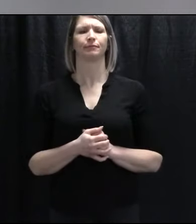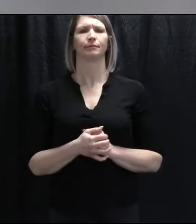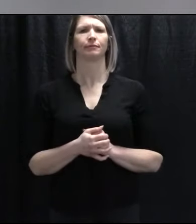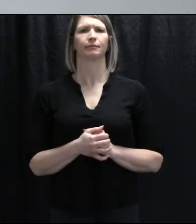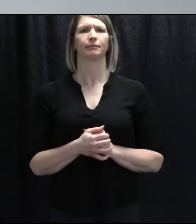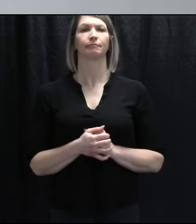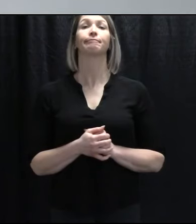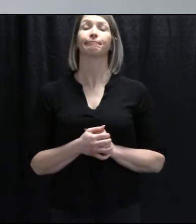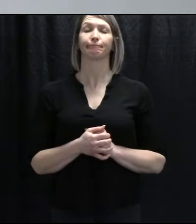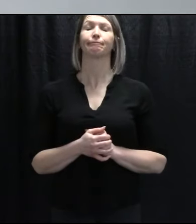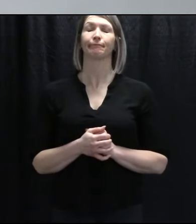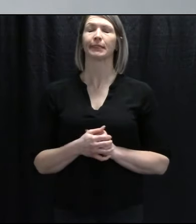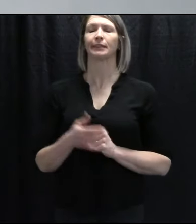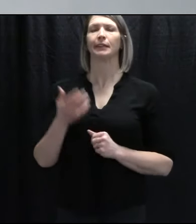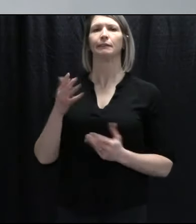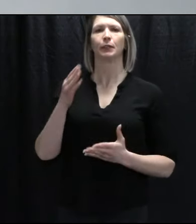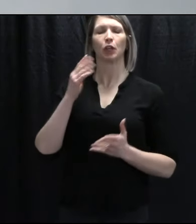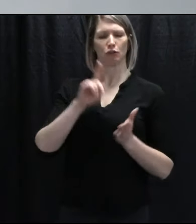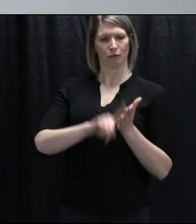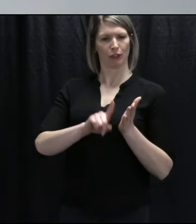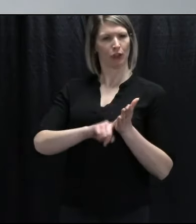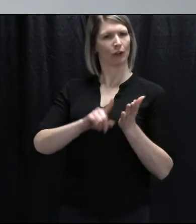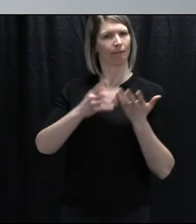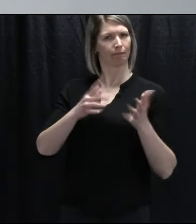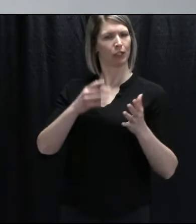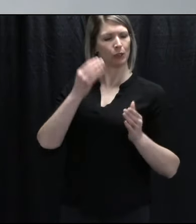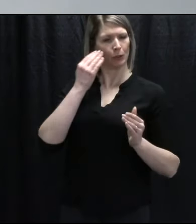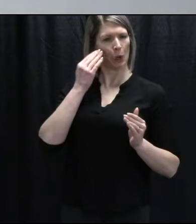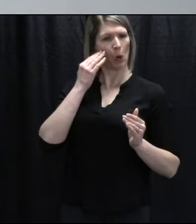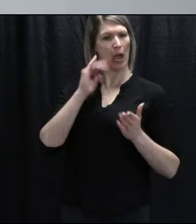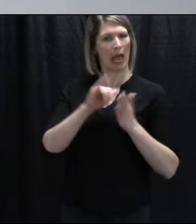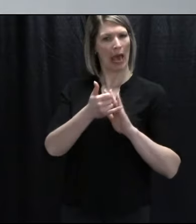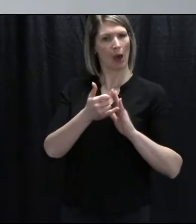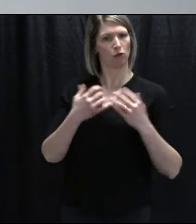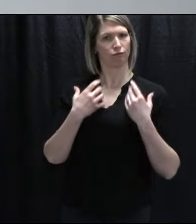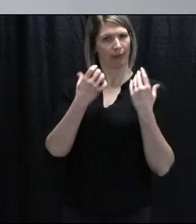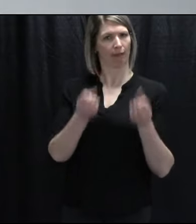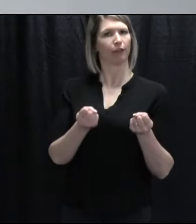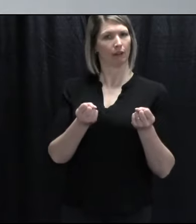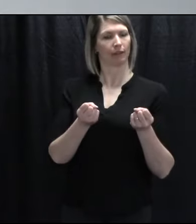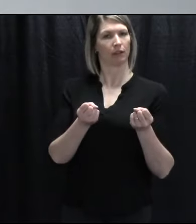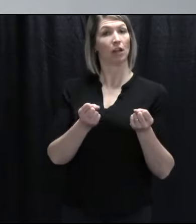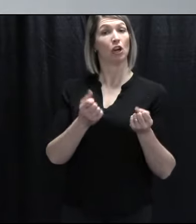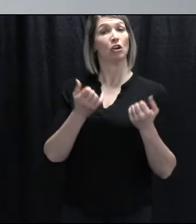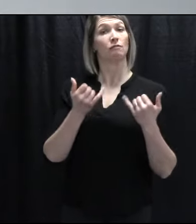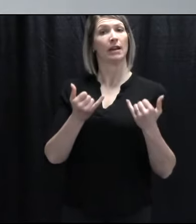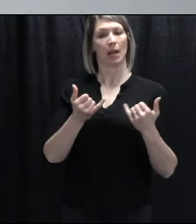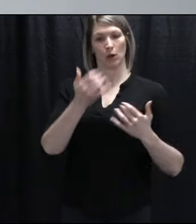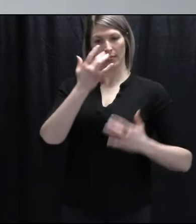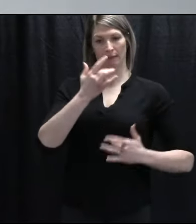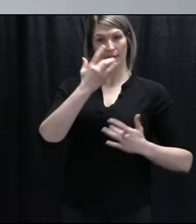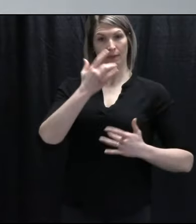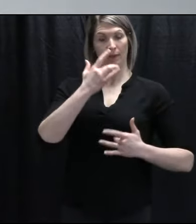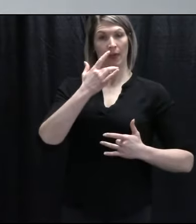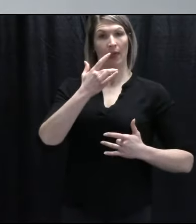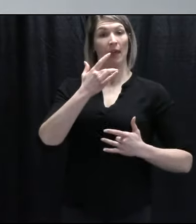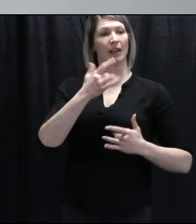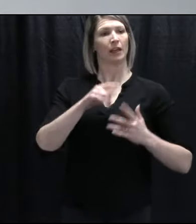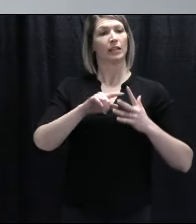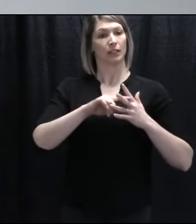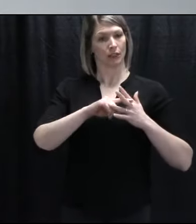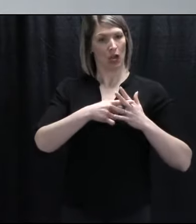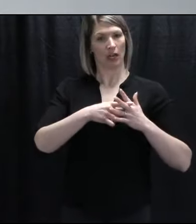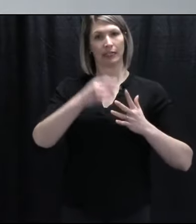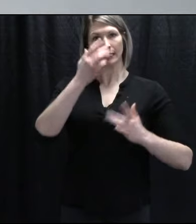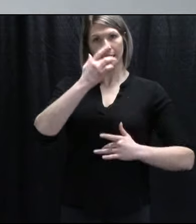Research has gone into this, and right now the recommendation is that if somebody is 10 days after their symptoms have started and